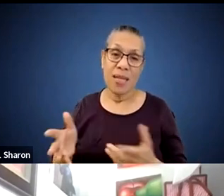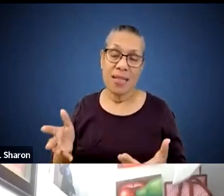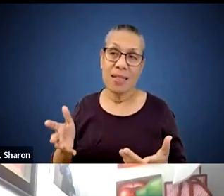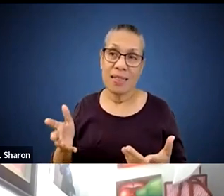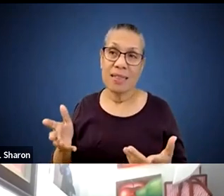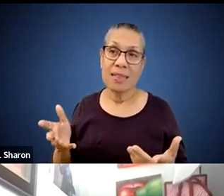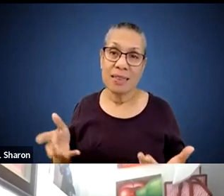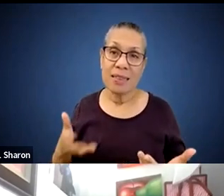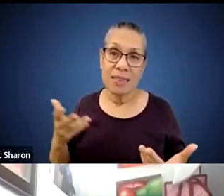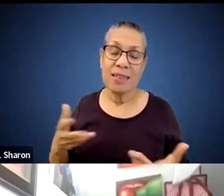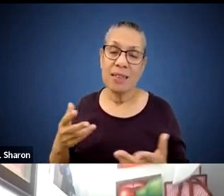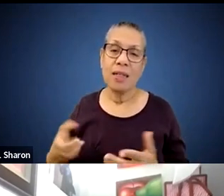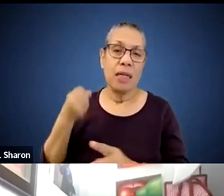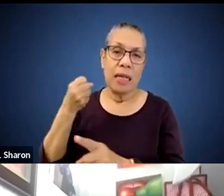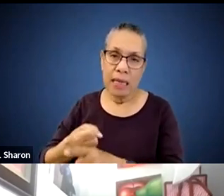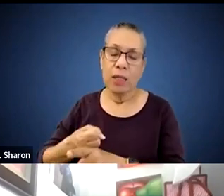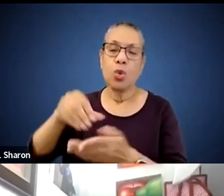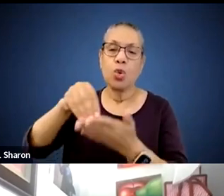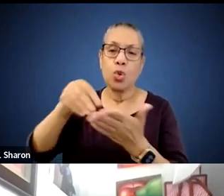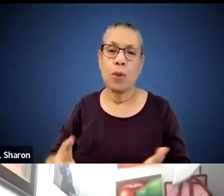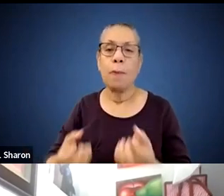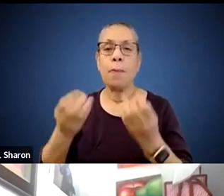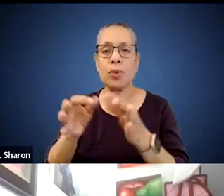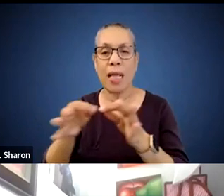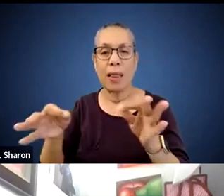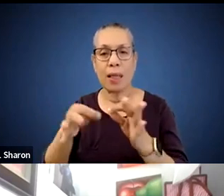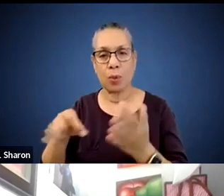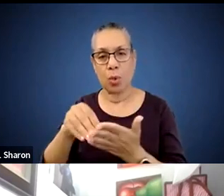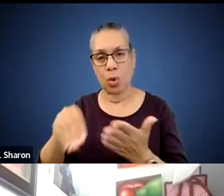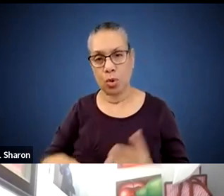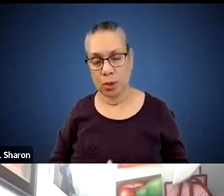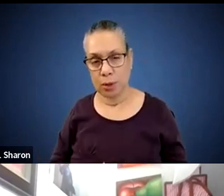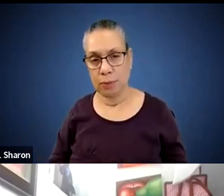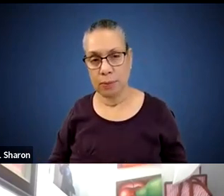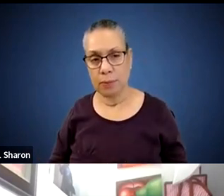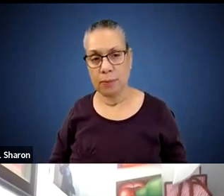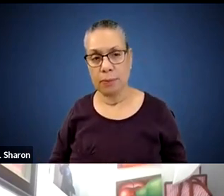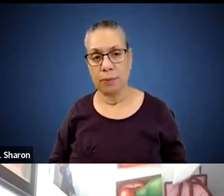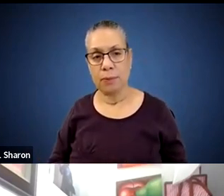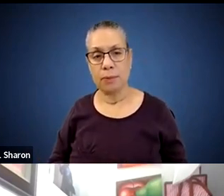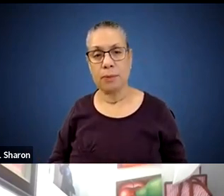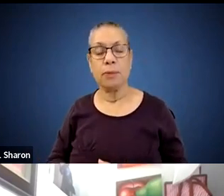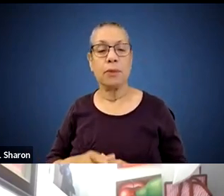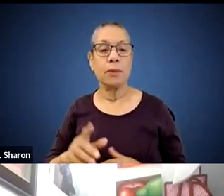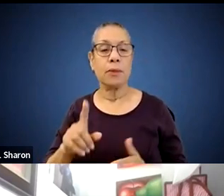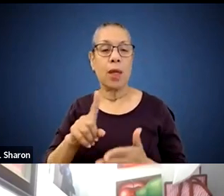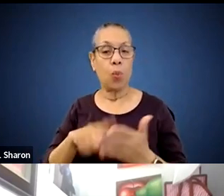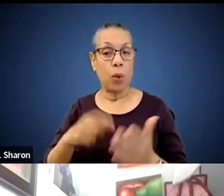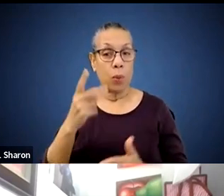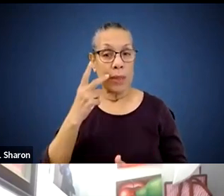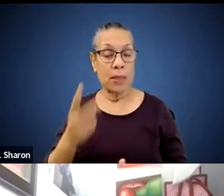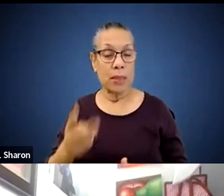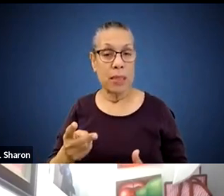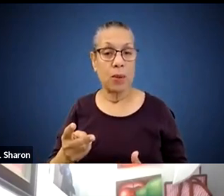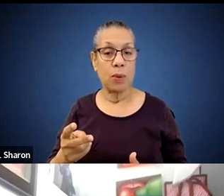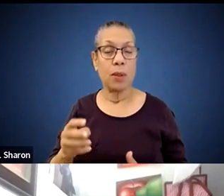uh hit at this group of students and and I also think that the pattern we see often with our multilingual